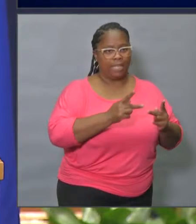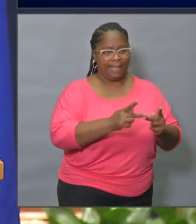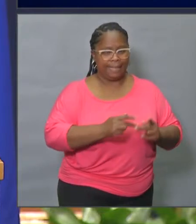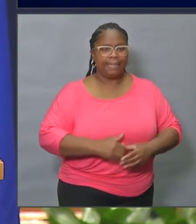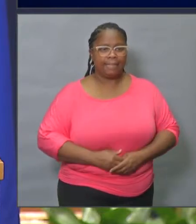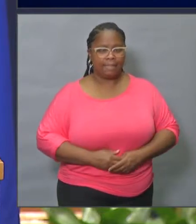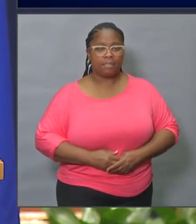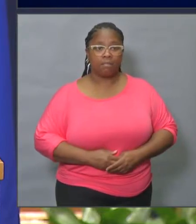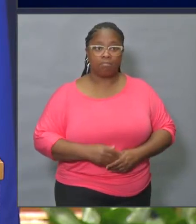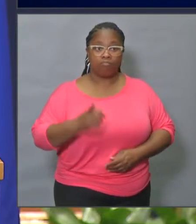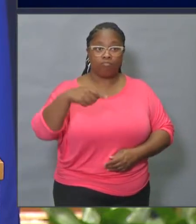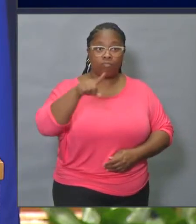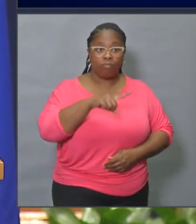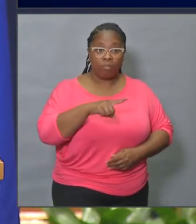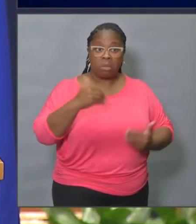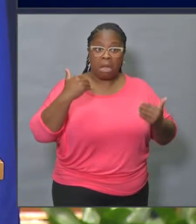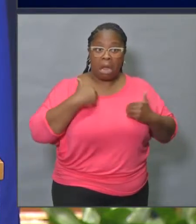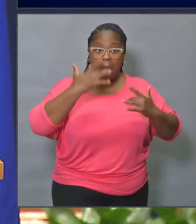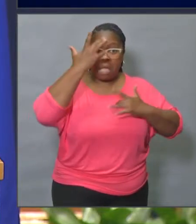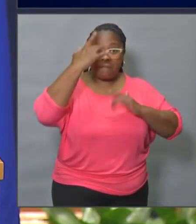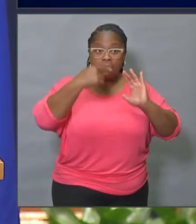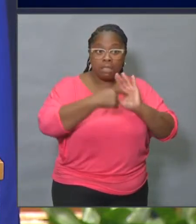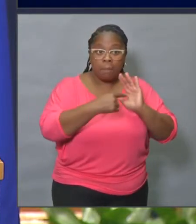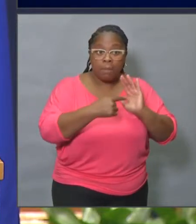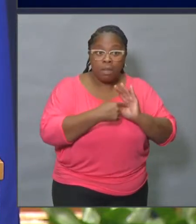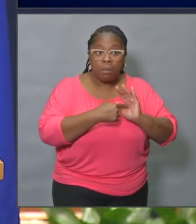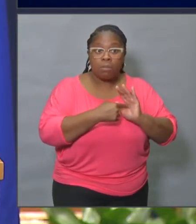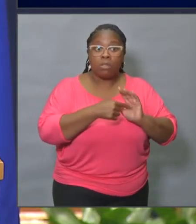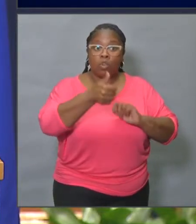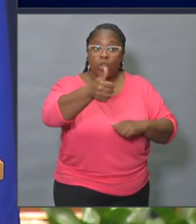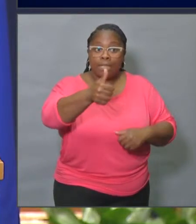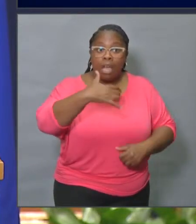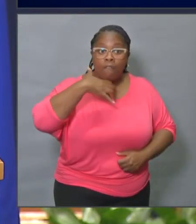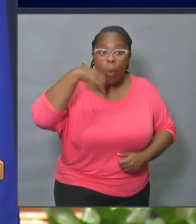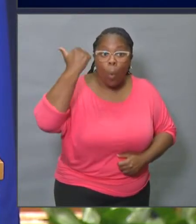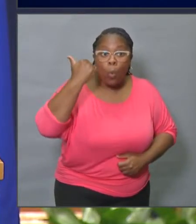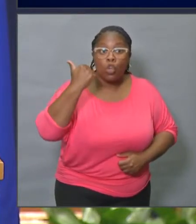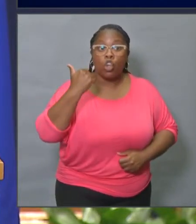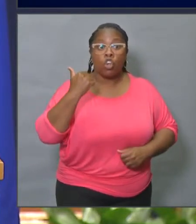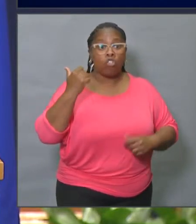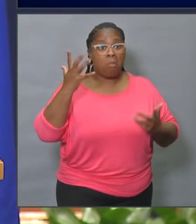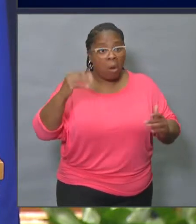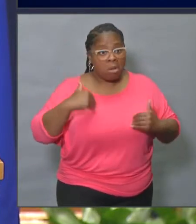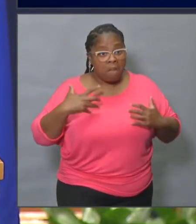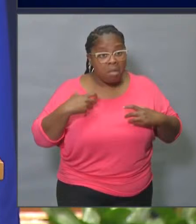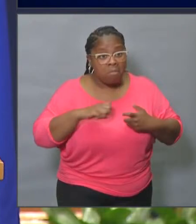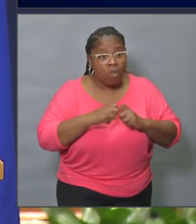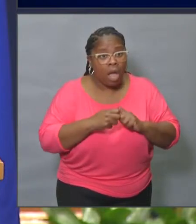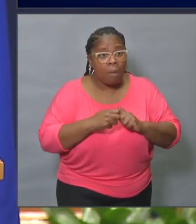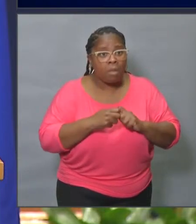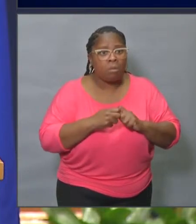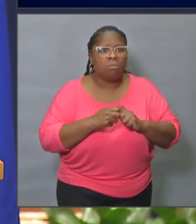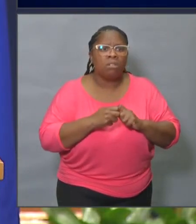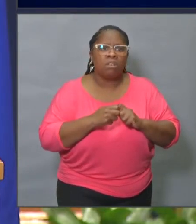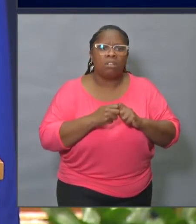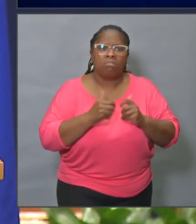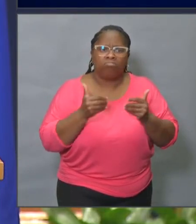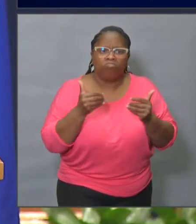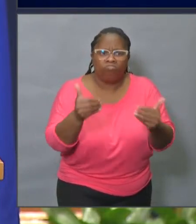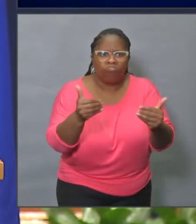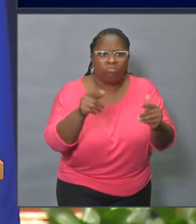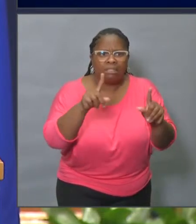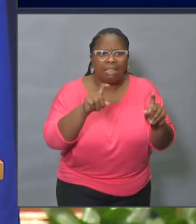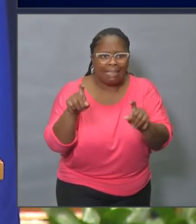encourage testing for anyone who has symptoms and is older and has underlying health conditions, or has underlying health